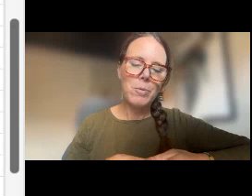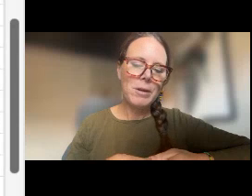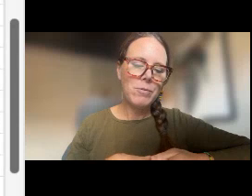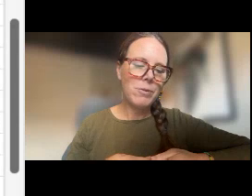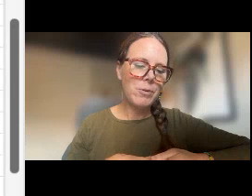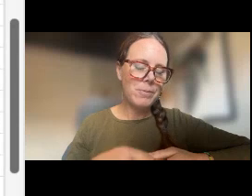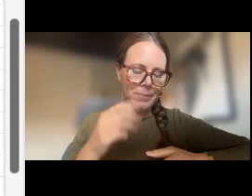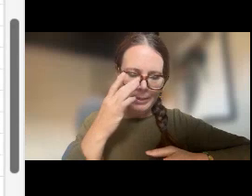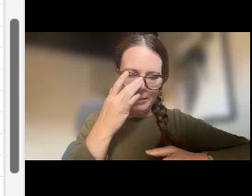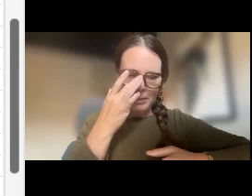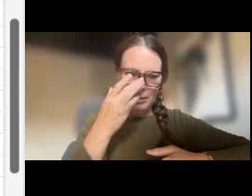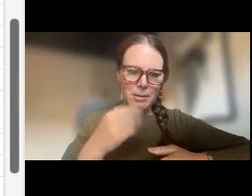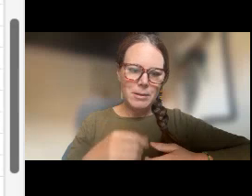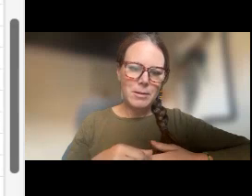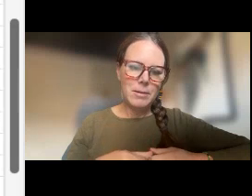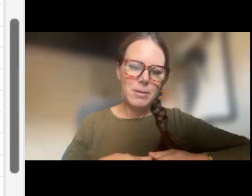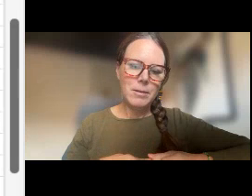Are we ready for a vote?